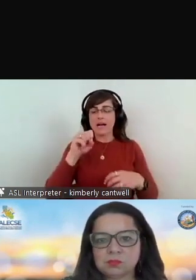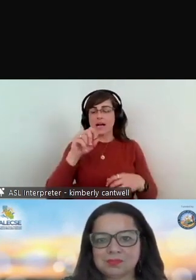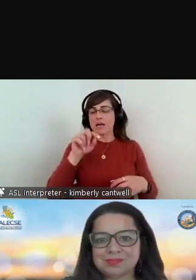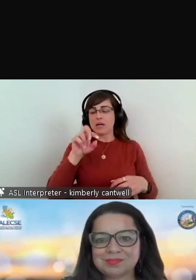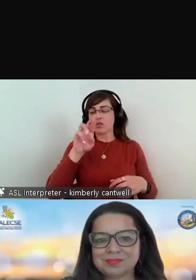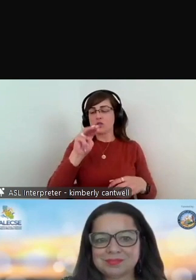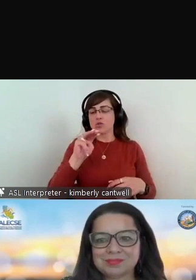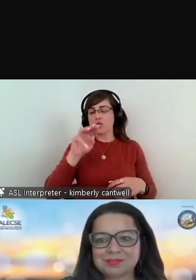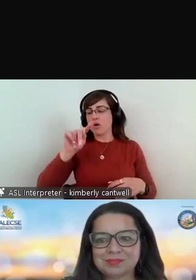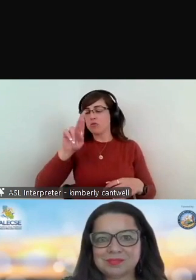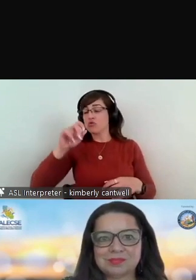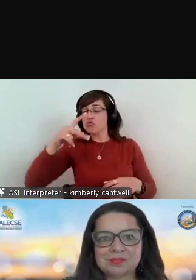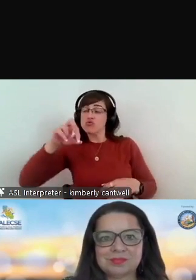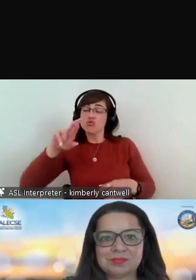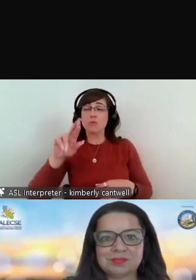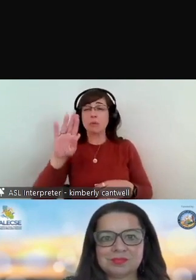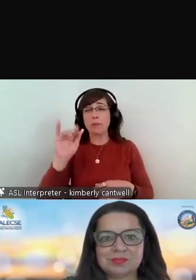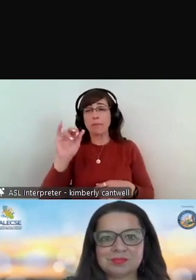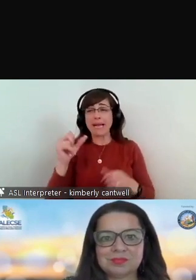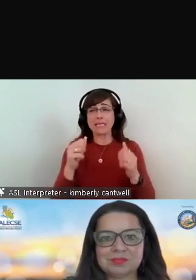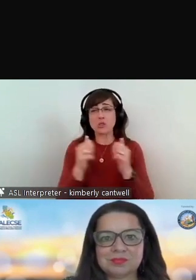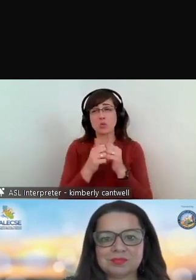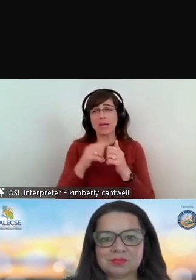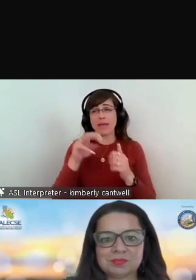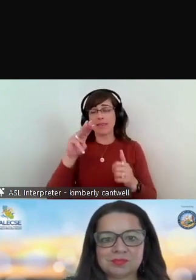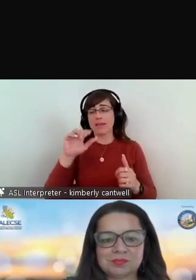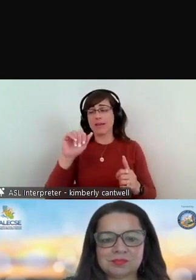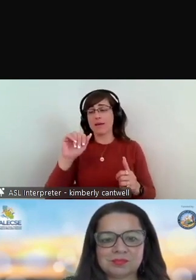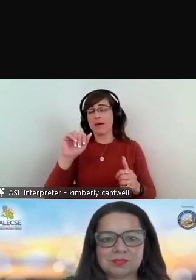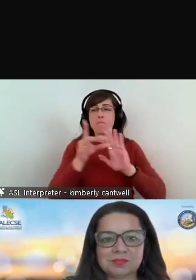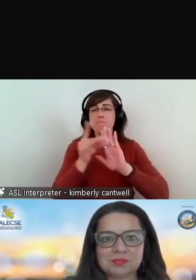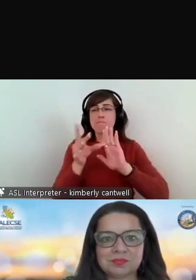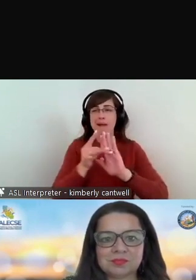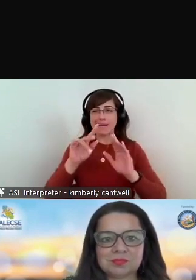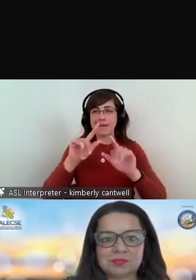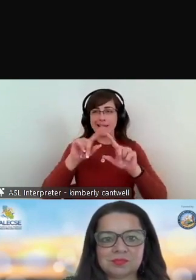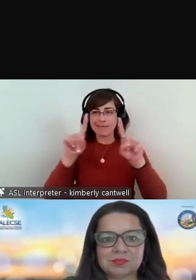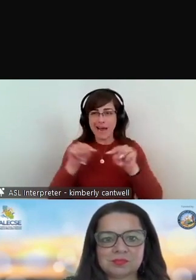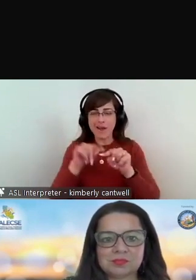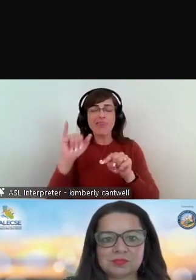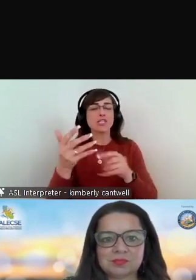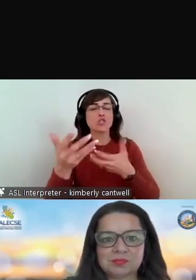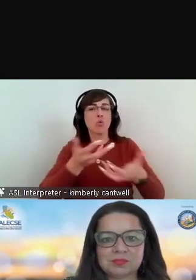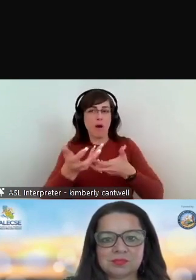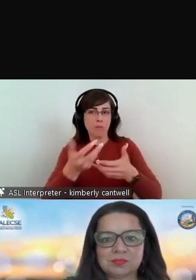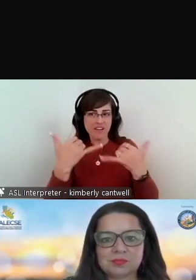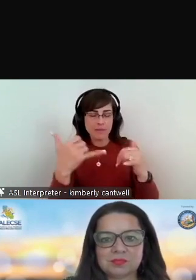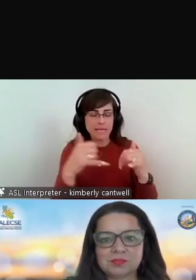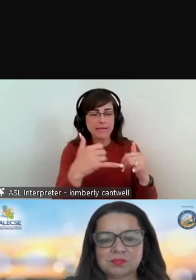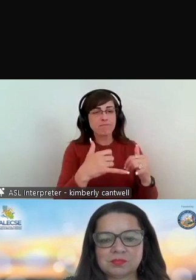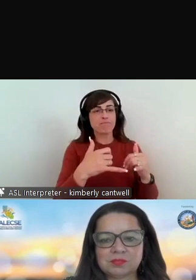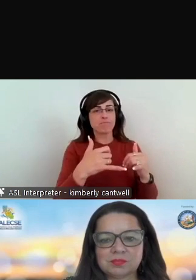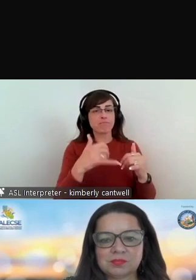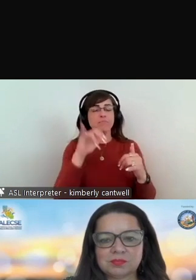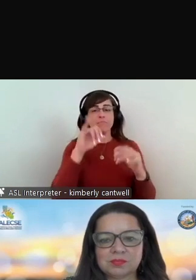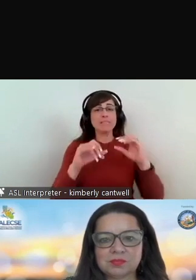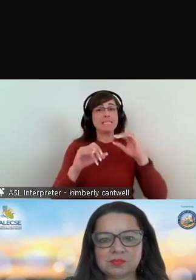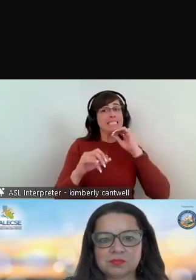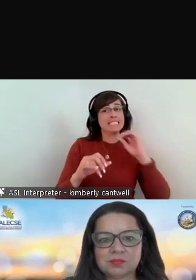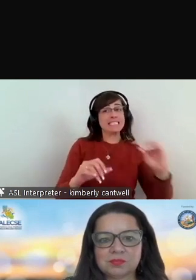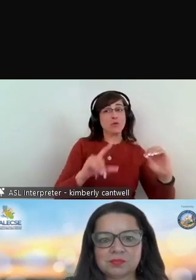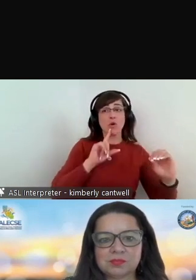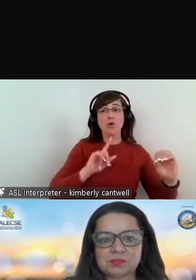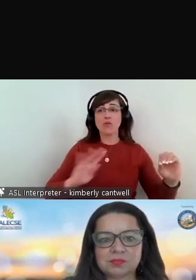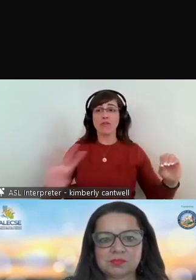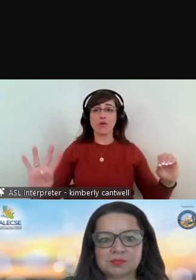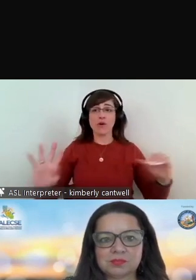stormtrooper base together with magnetiles. So that's cooperative play. And, it goes from 0 to 4+